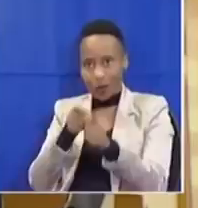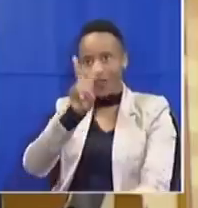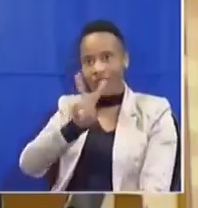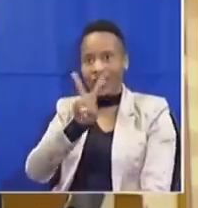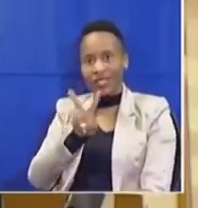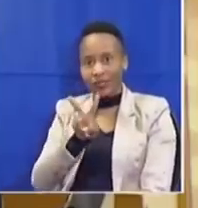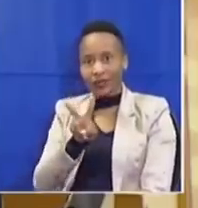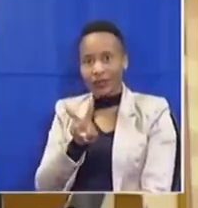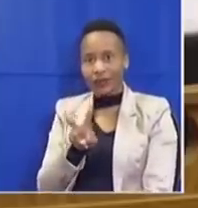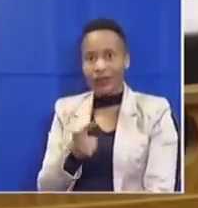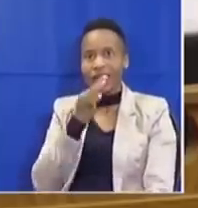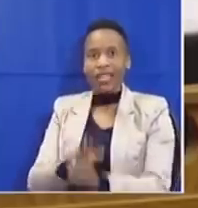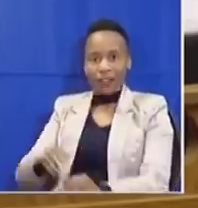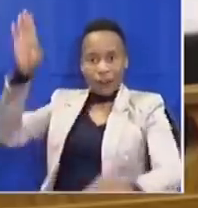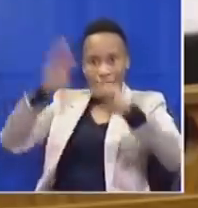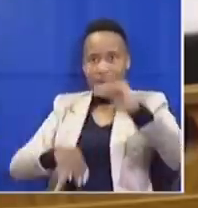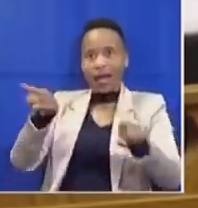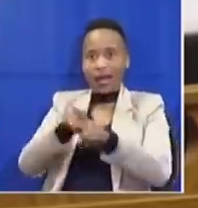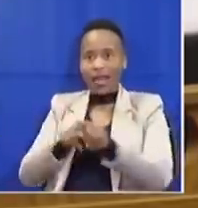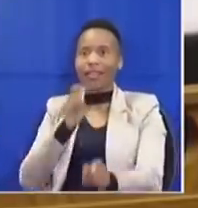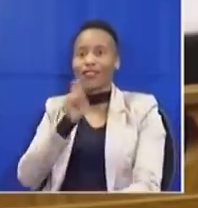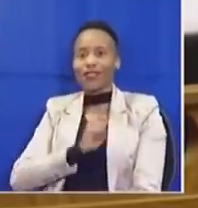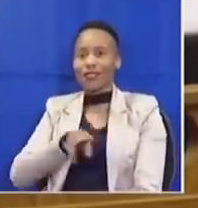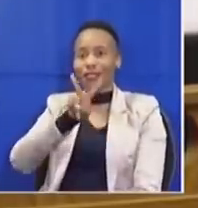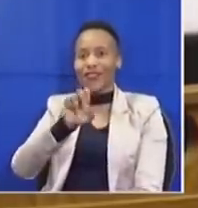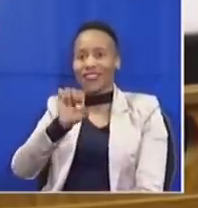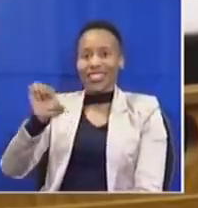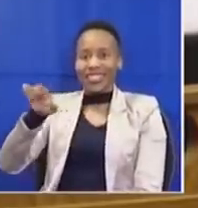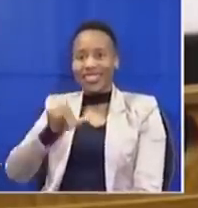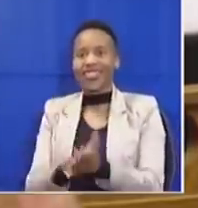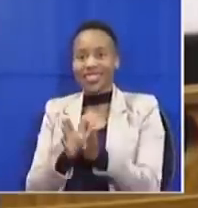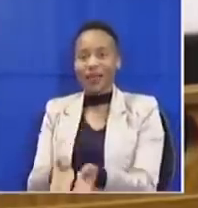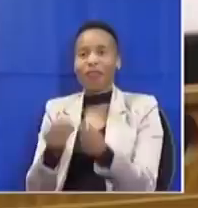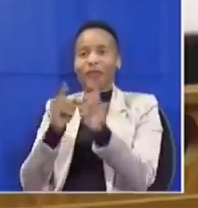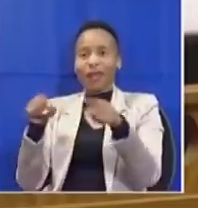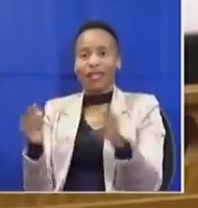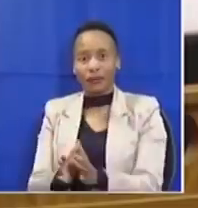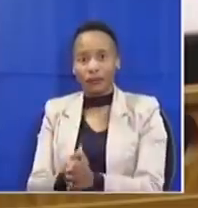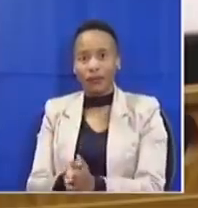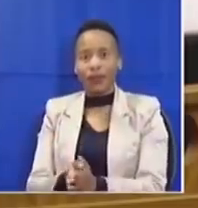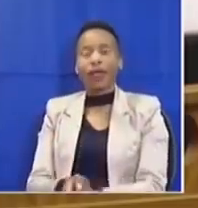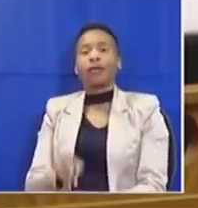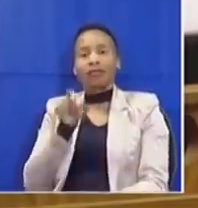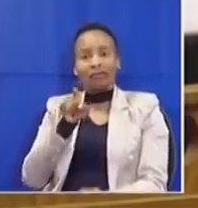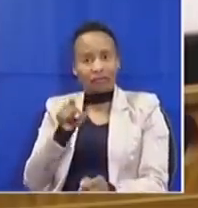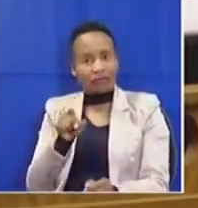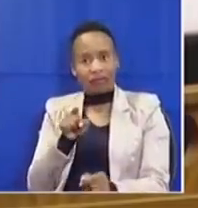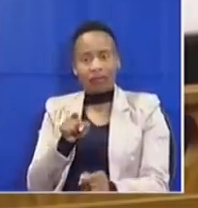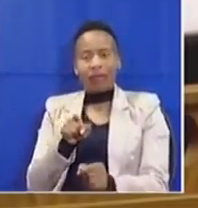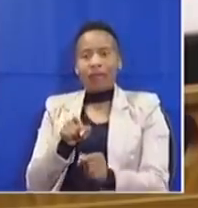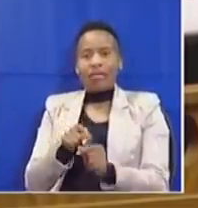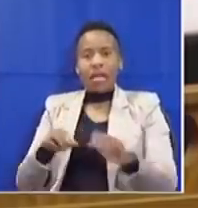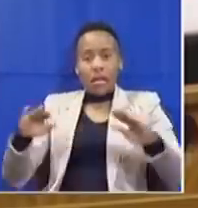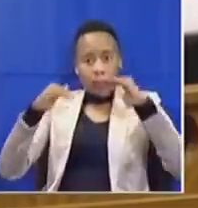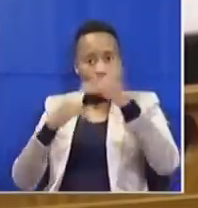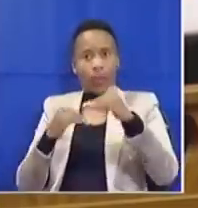a full vessel, you won't move it. Honourable Chairperson, the tendency to destroy is not limited to Feast Must Fall. And it's